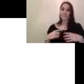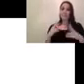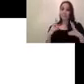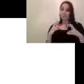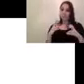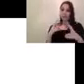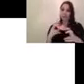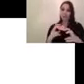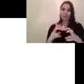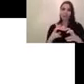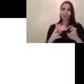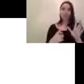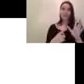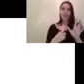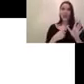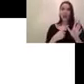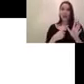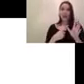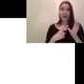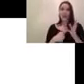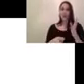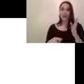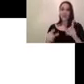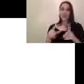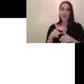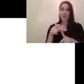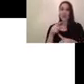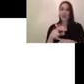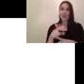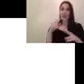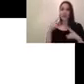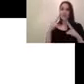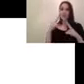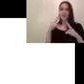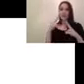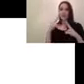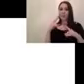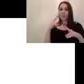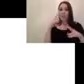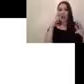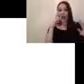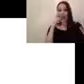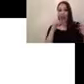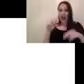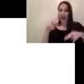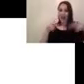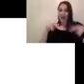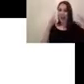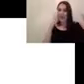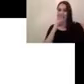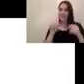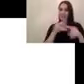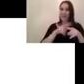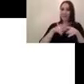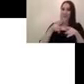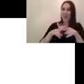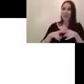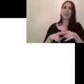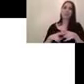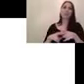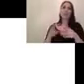with AUT, which is analyzing the Antarctica vegetation from videos recorded with